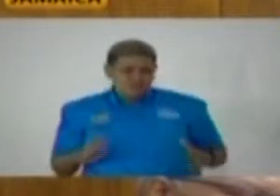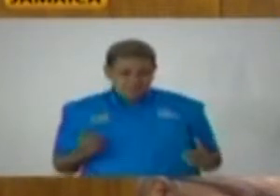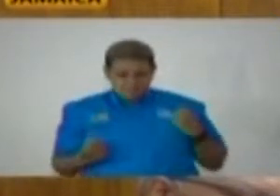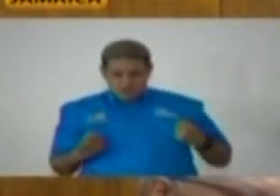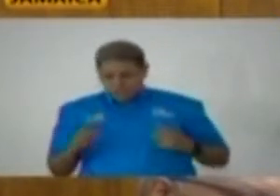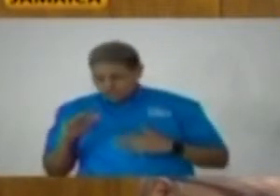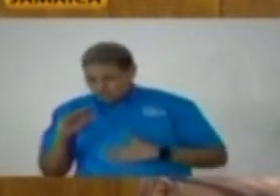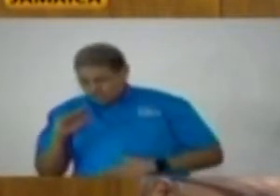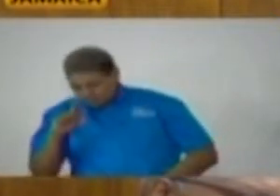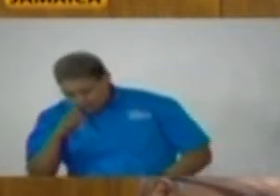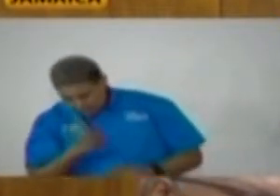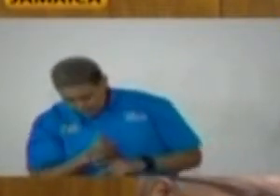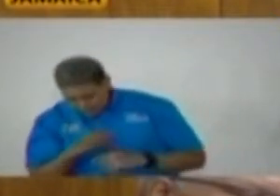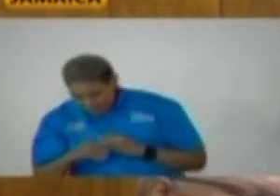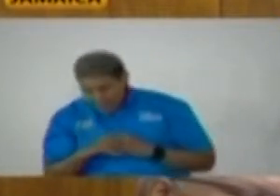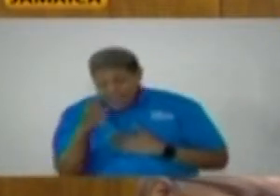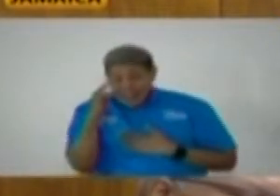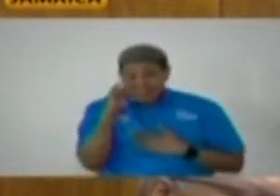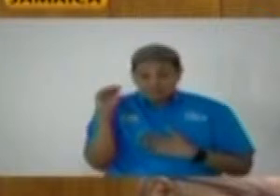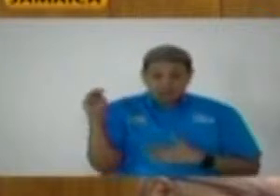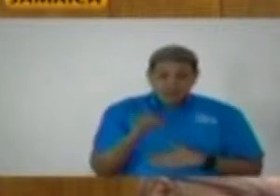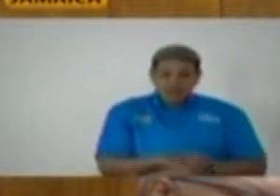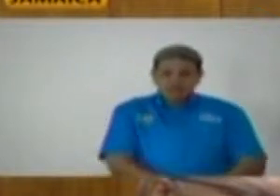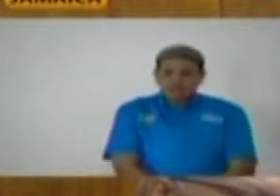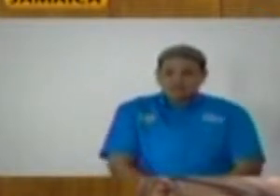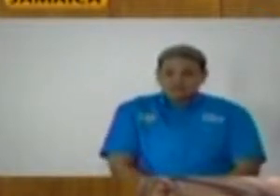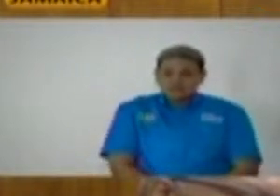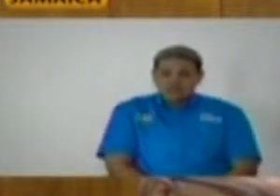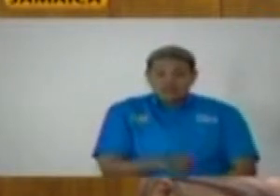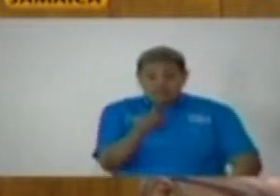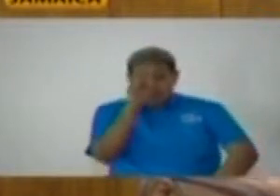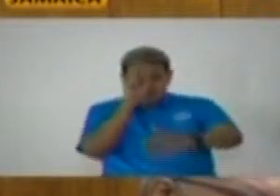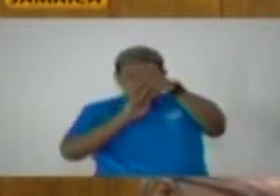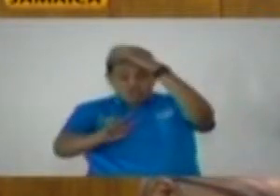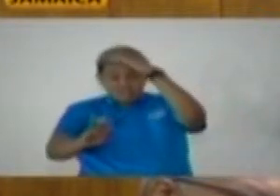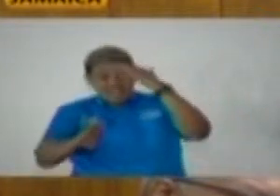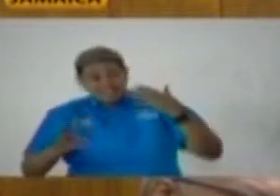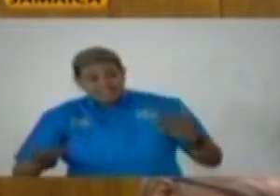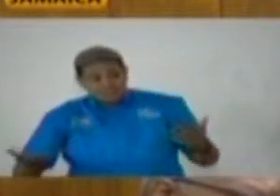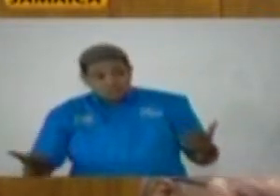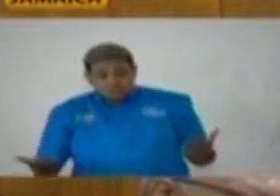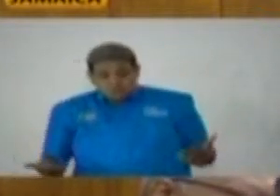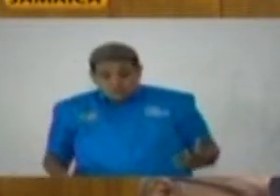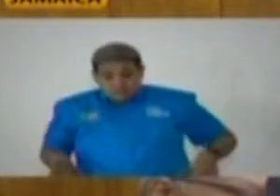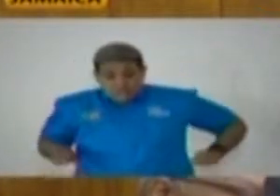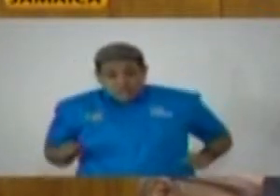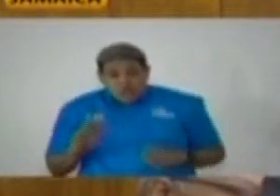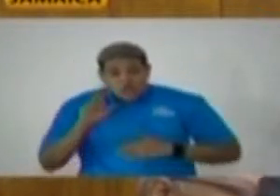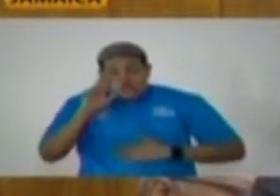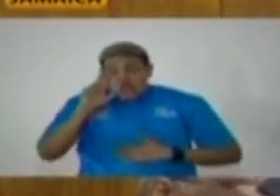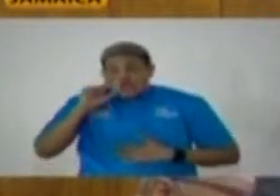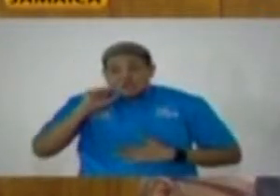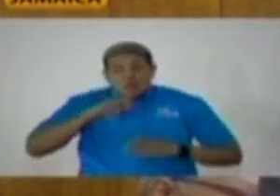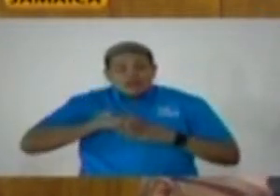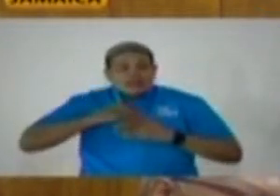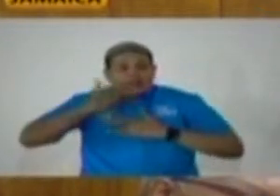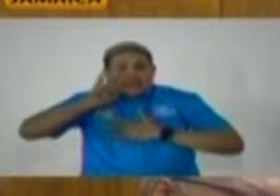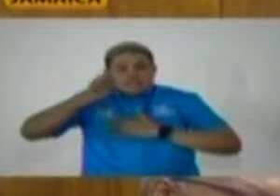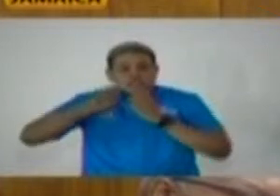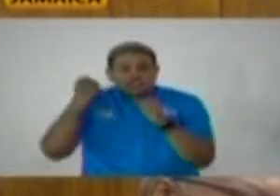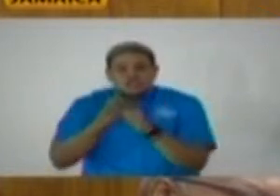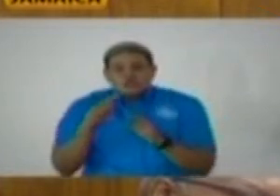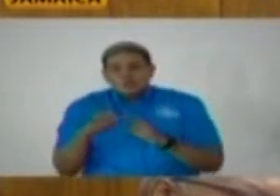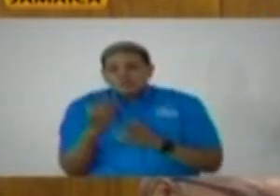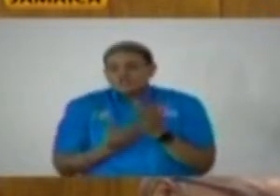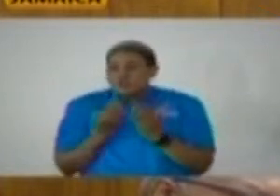31st. 18. And they are projected to get to 31 in the next year when some of